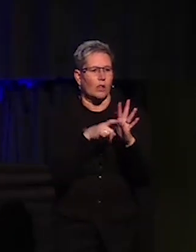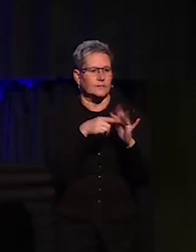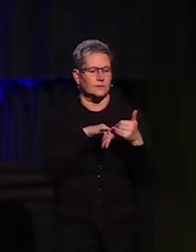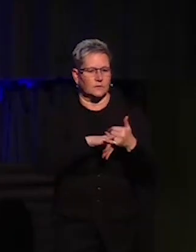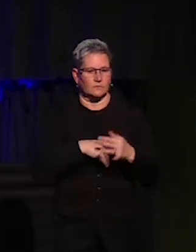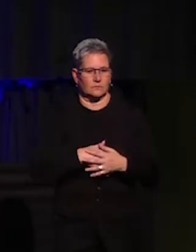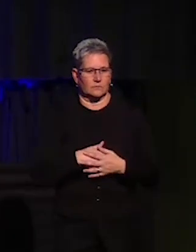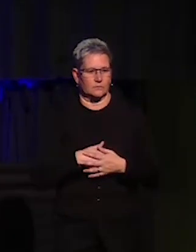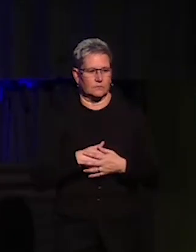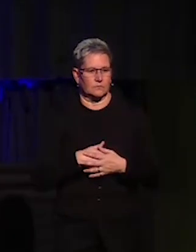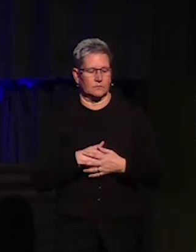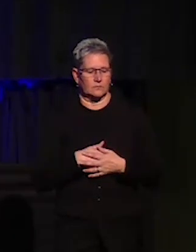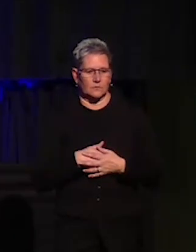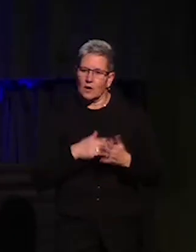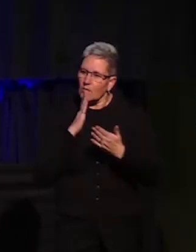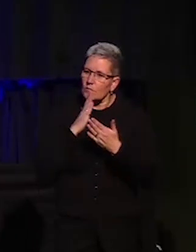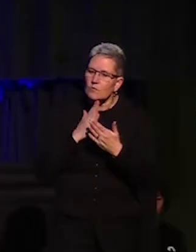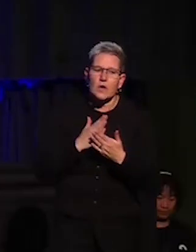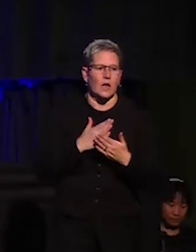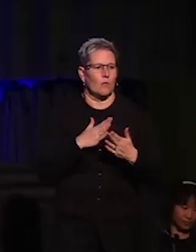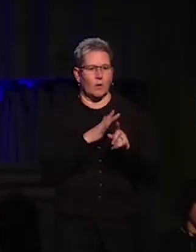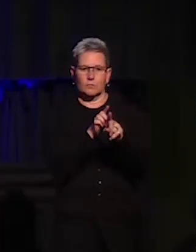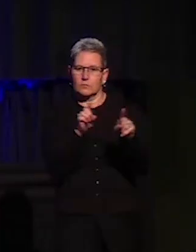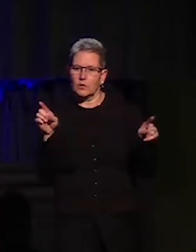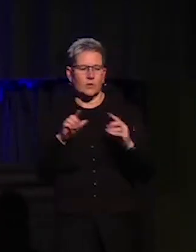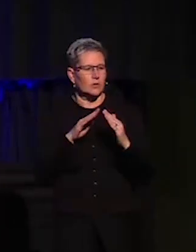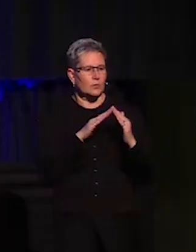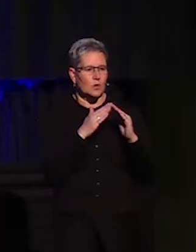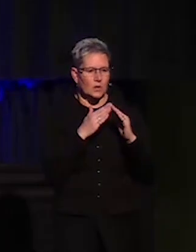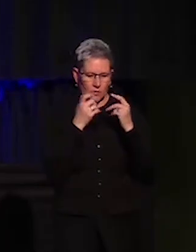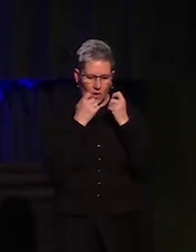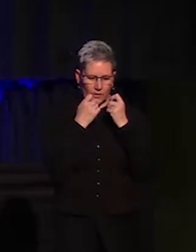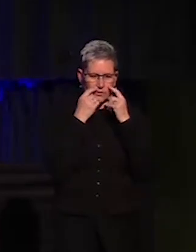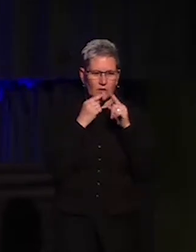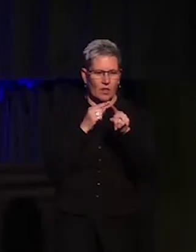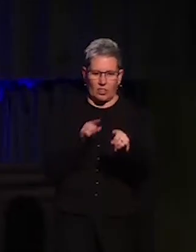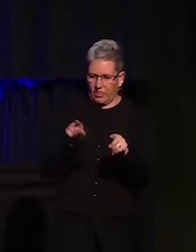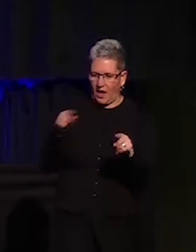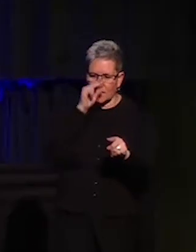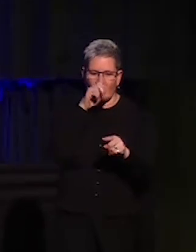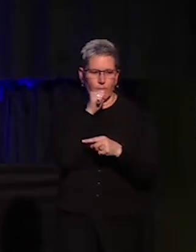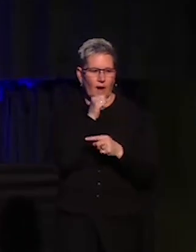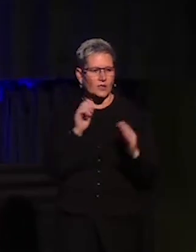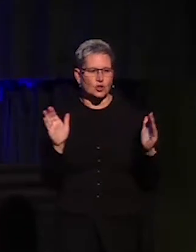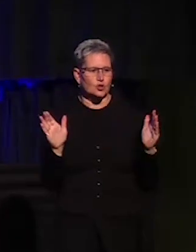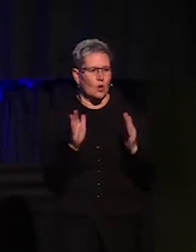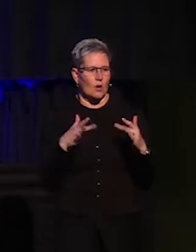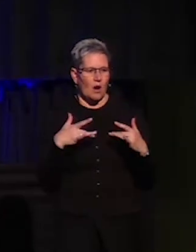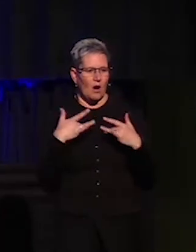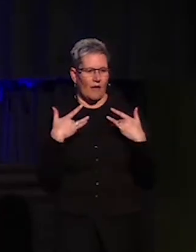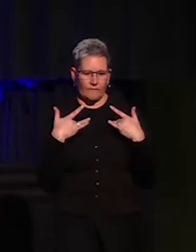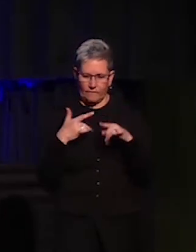I implore our community to not let the short life of that young man be